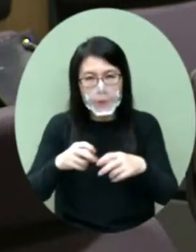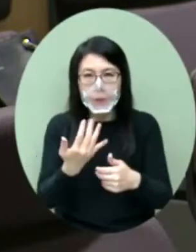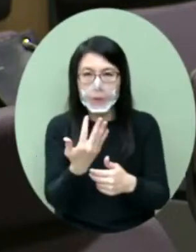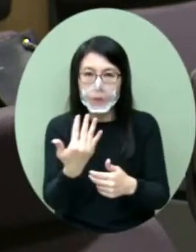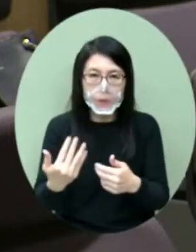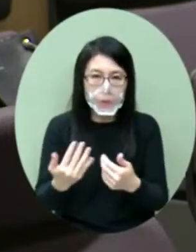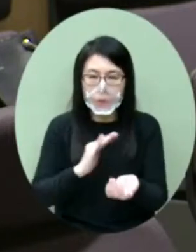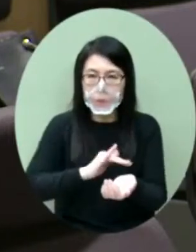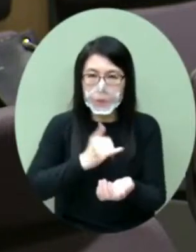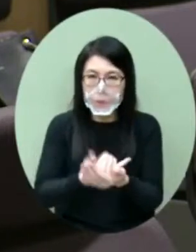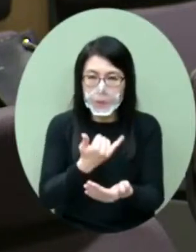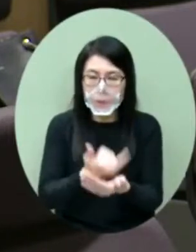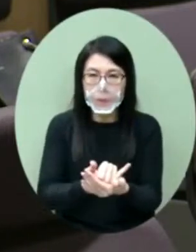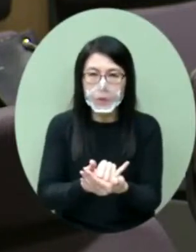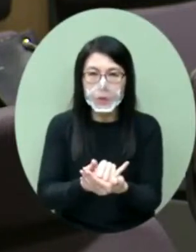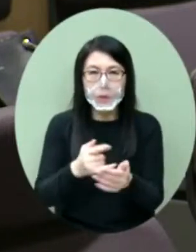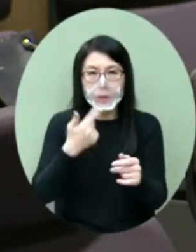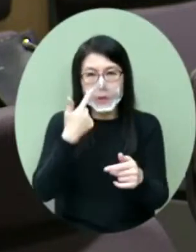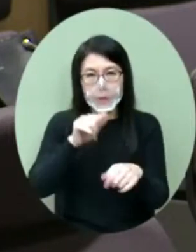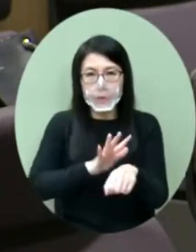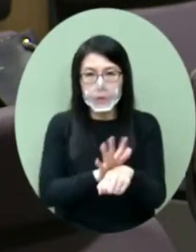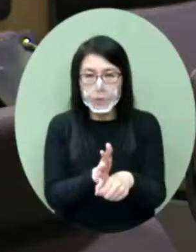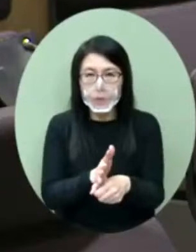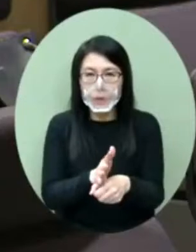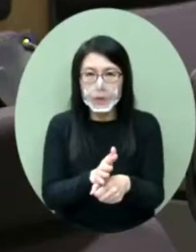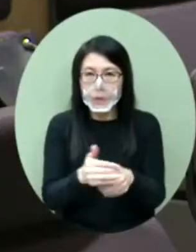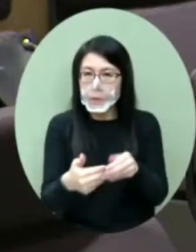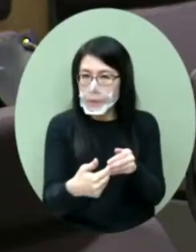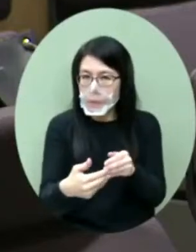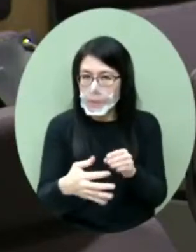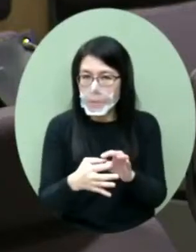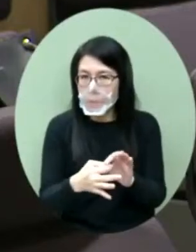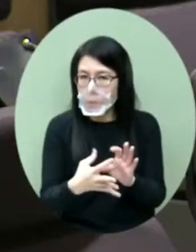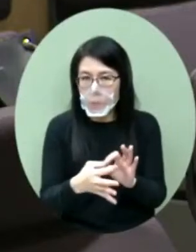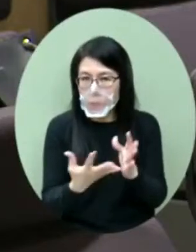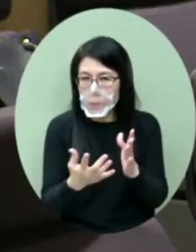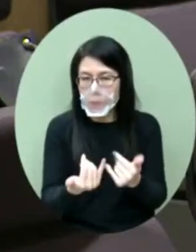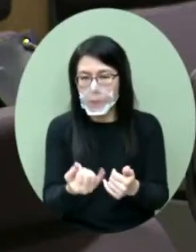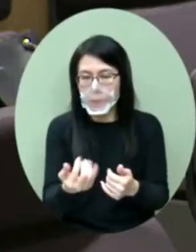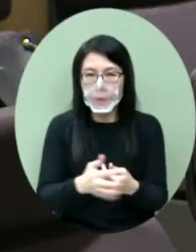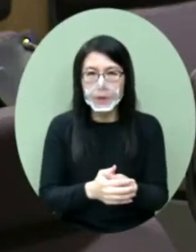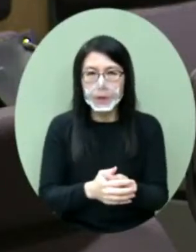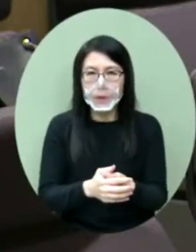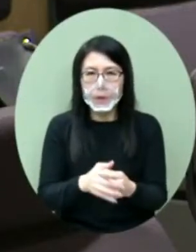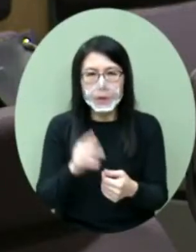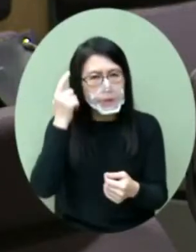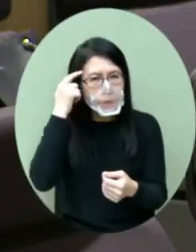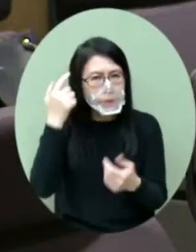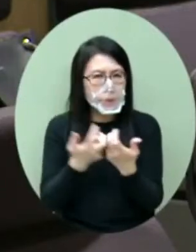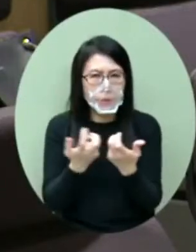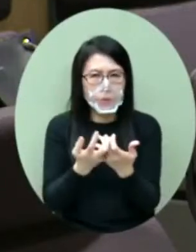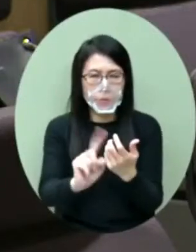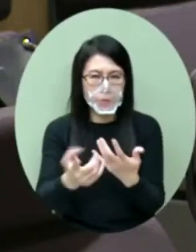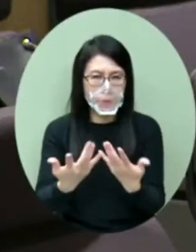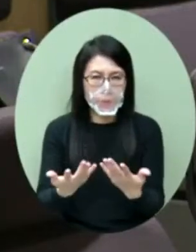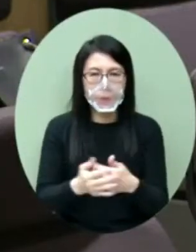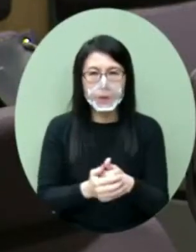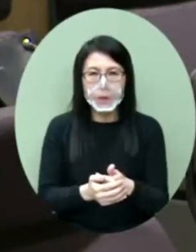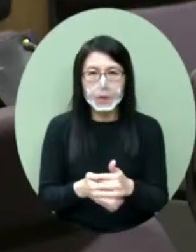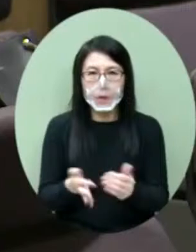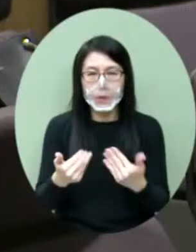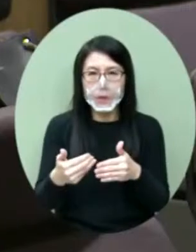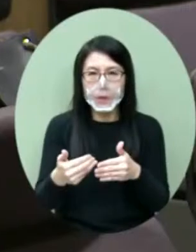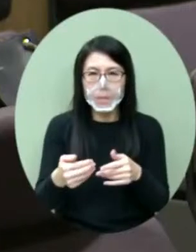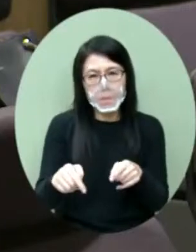according to the latest analysis, how many of the deaths are not directly related to COVID? Do you know